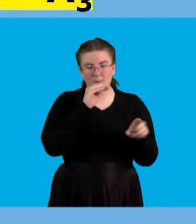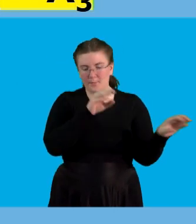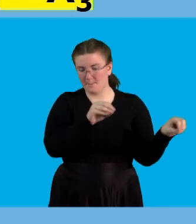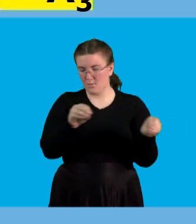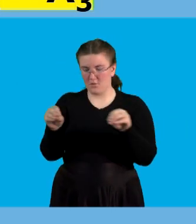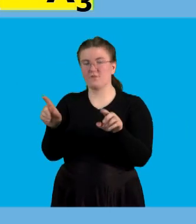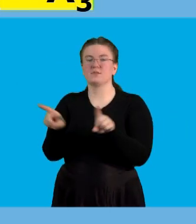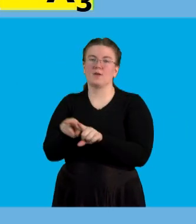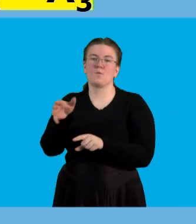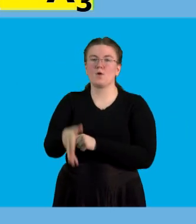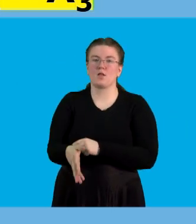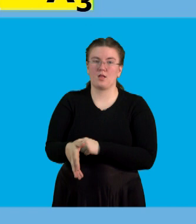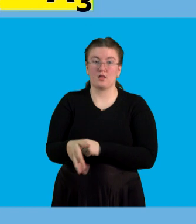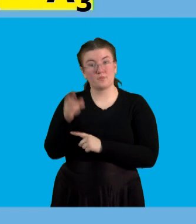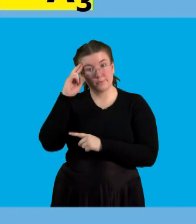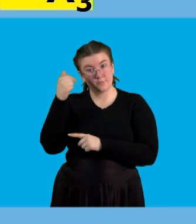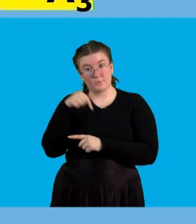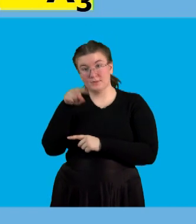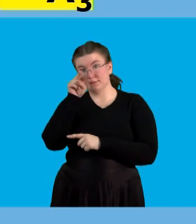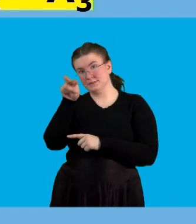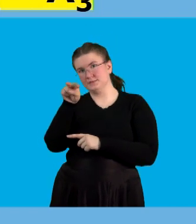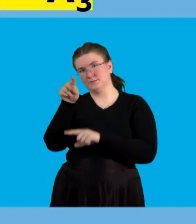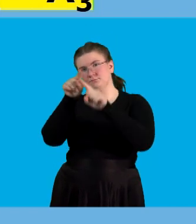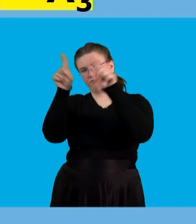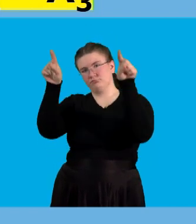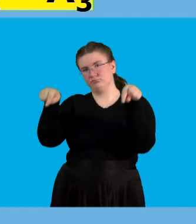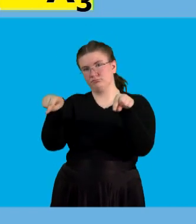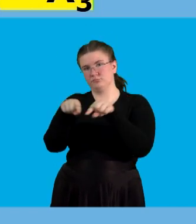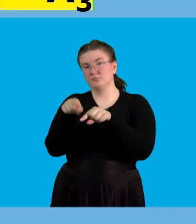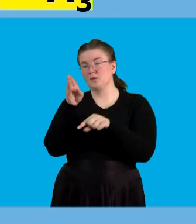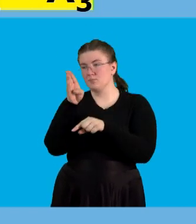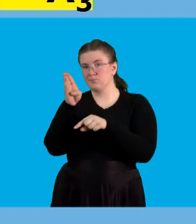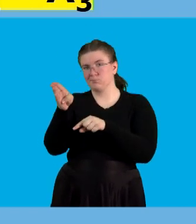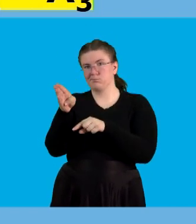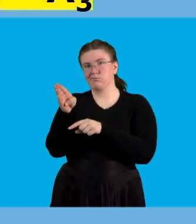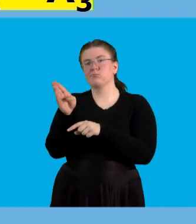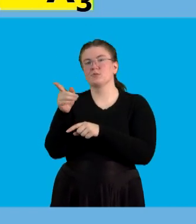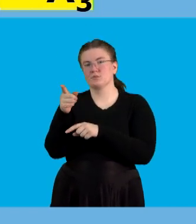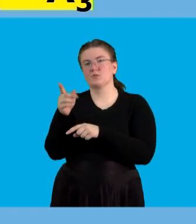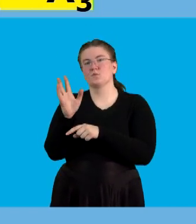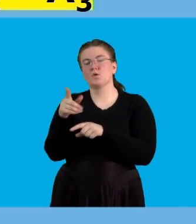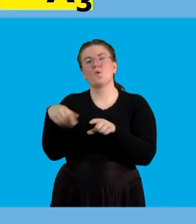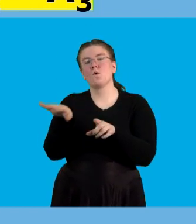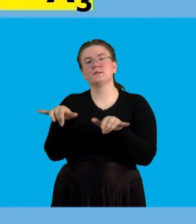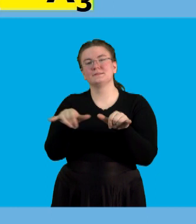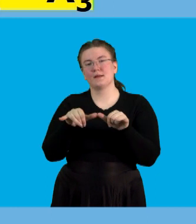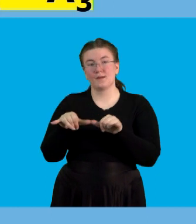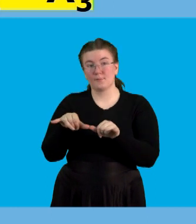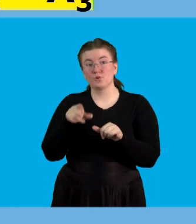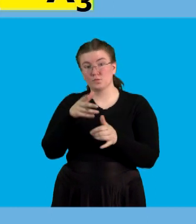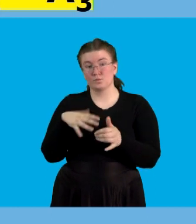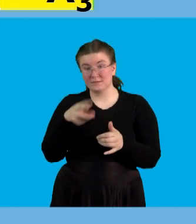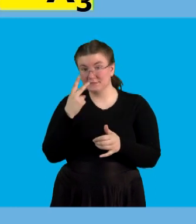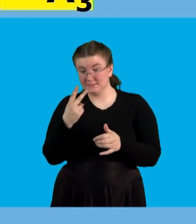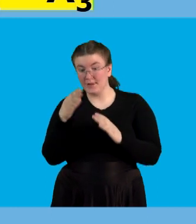here, the reading on all three ammeters is going to be the same. So for you to see if whether the resistance